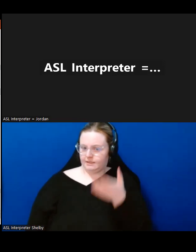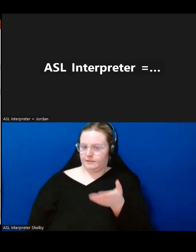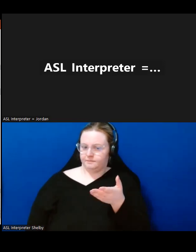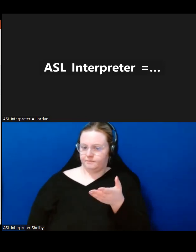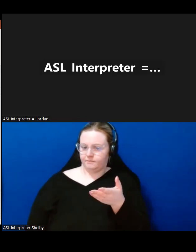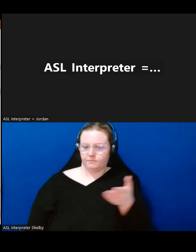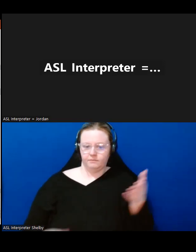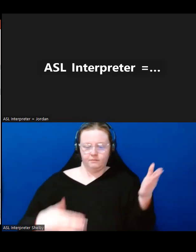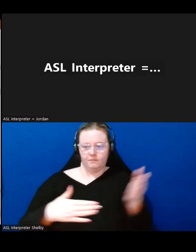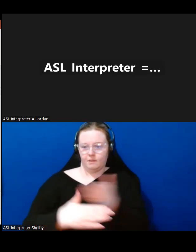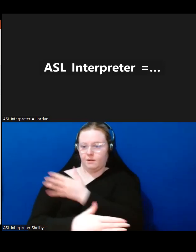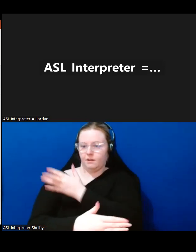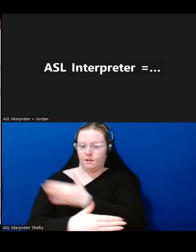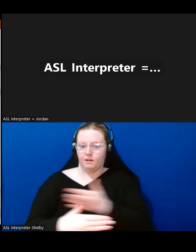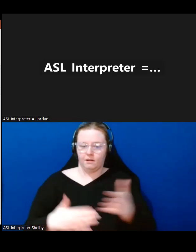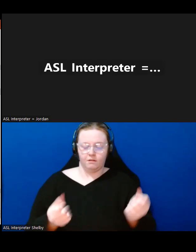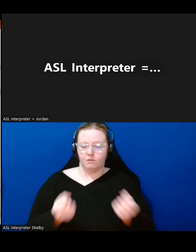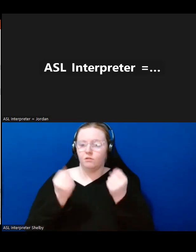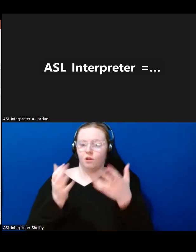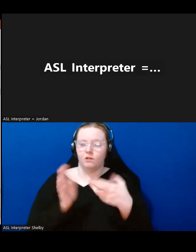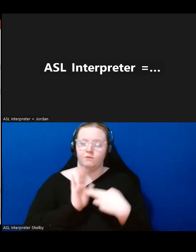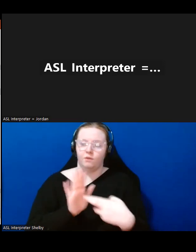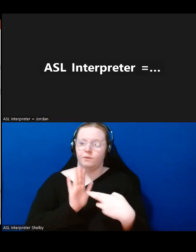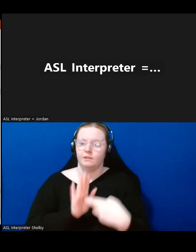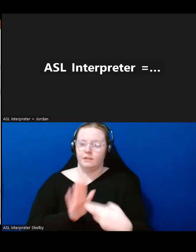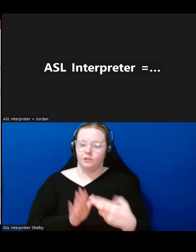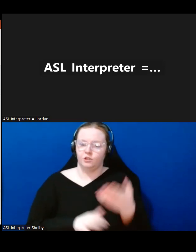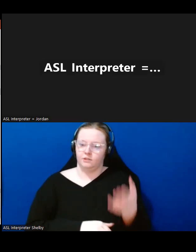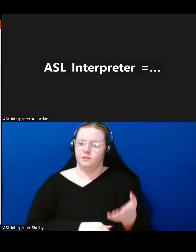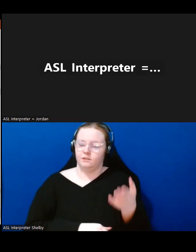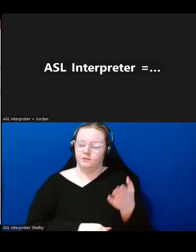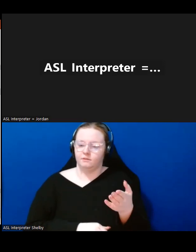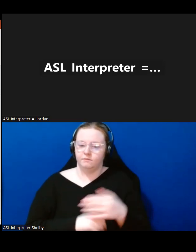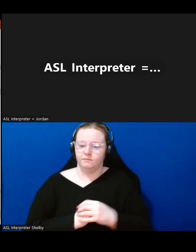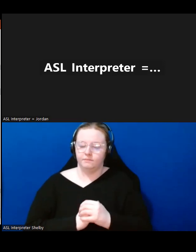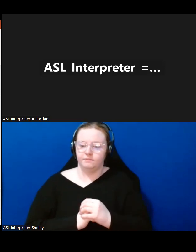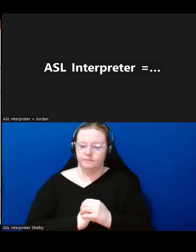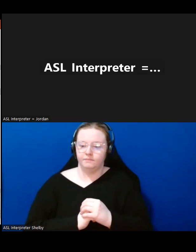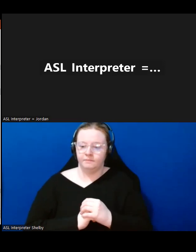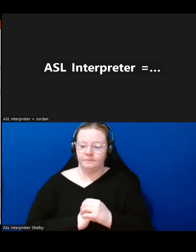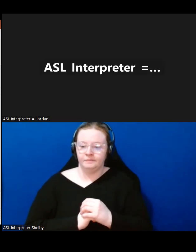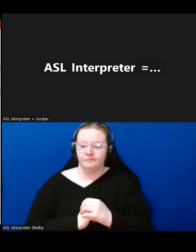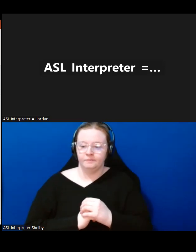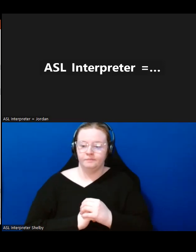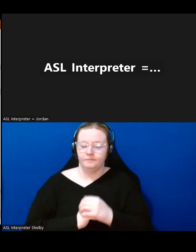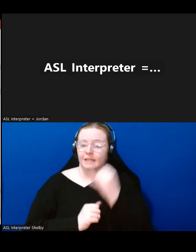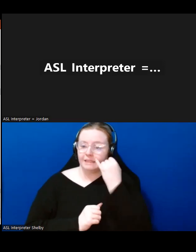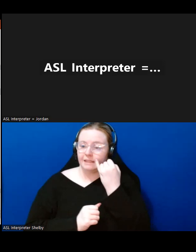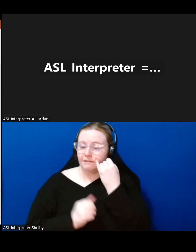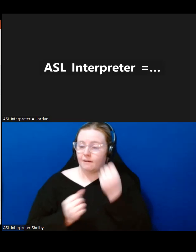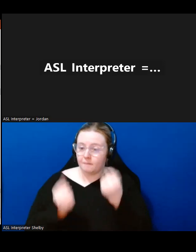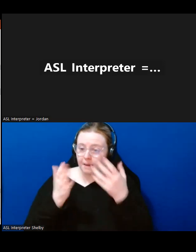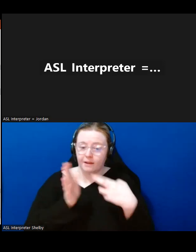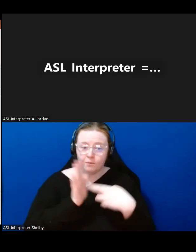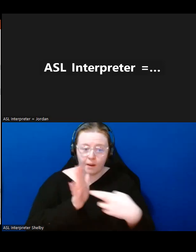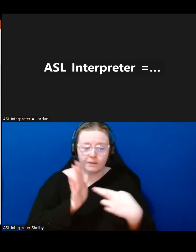broad representation, and there's wonderful things happen when you have that variety.